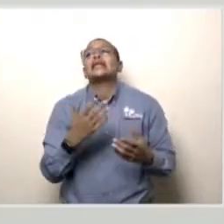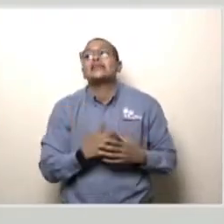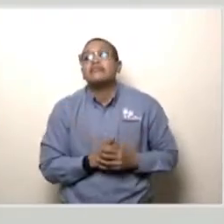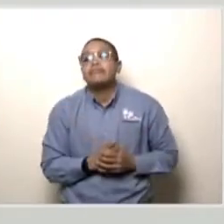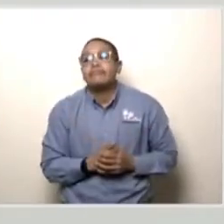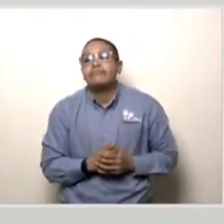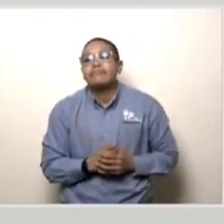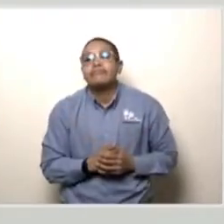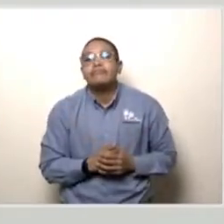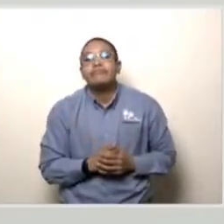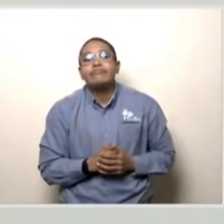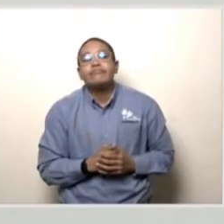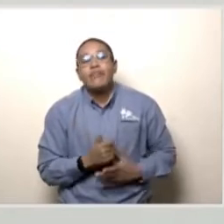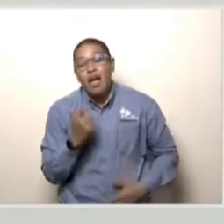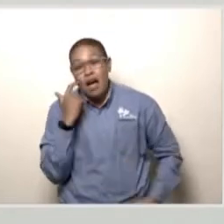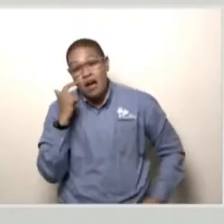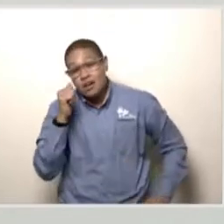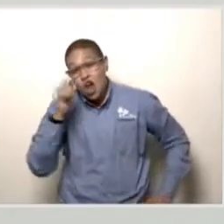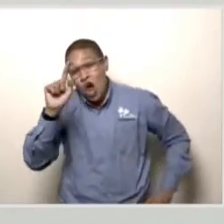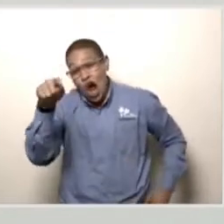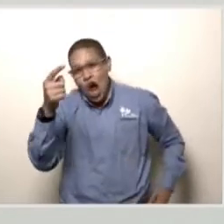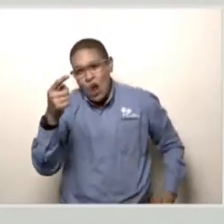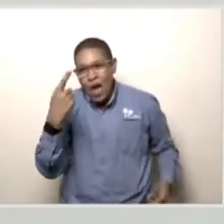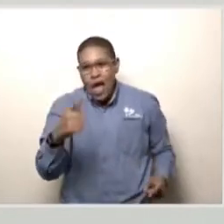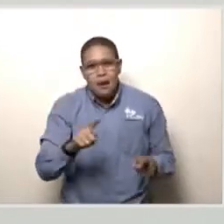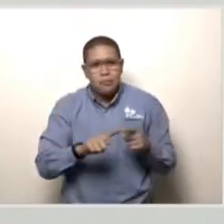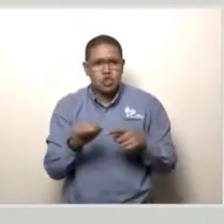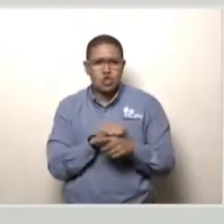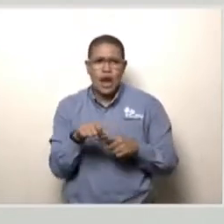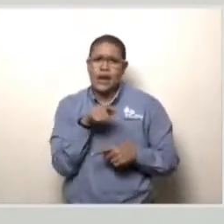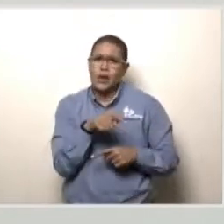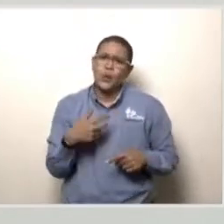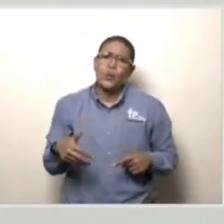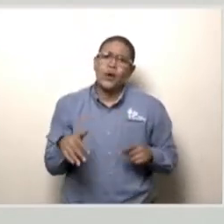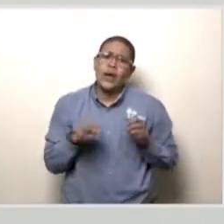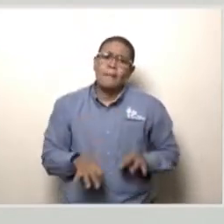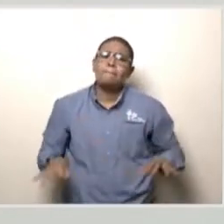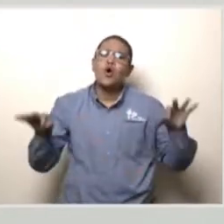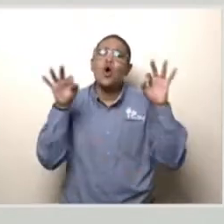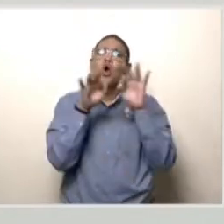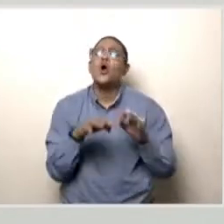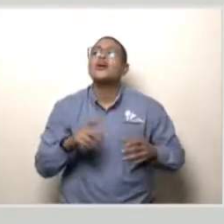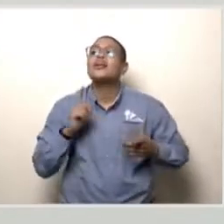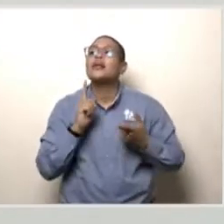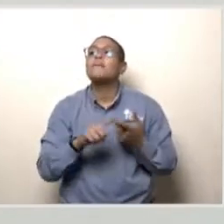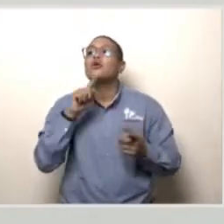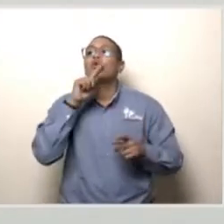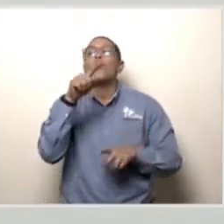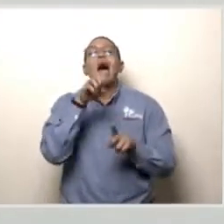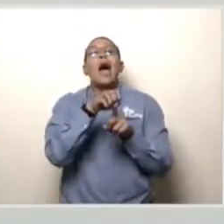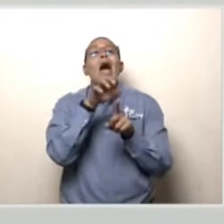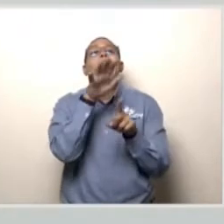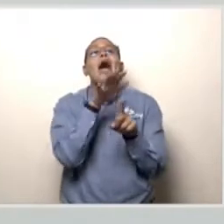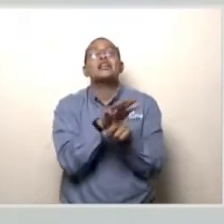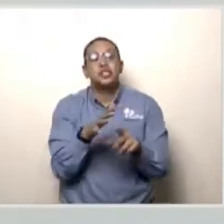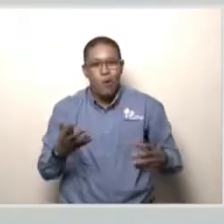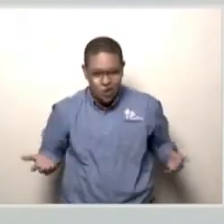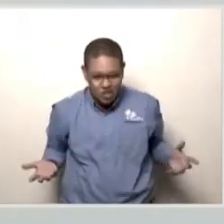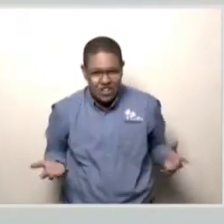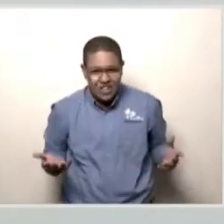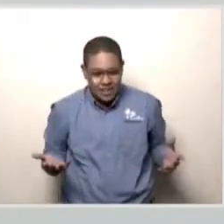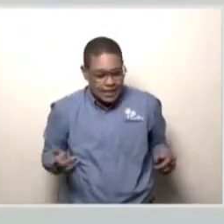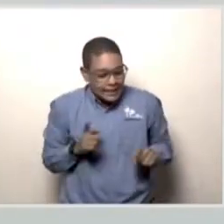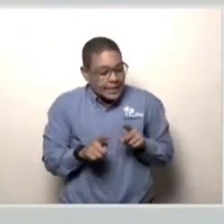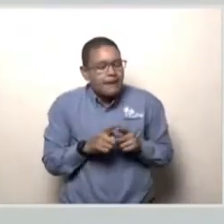is not always the case, but training is very important, and exposure, the platforms that